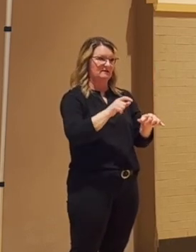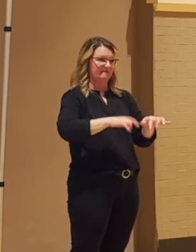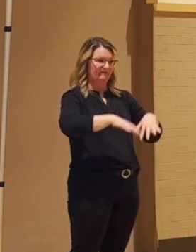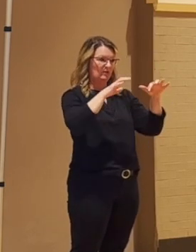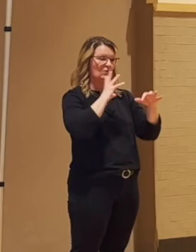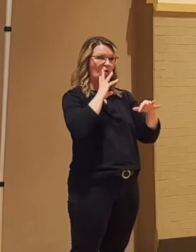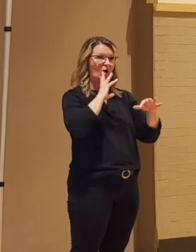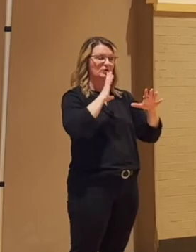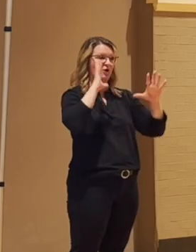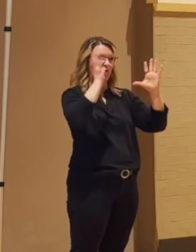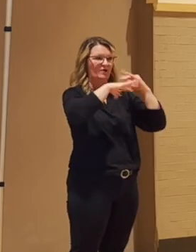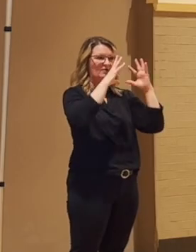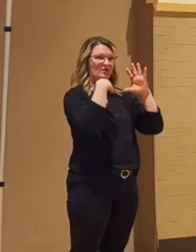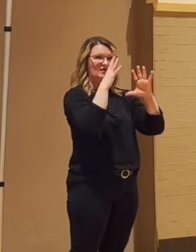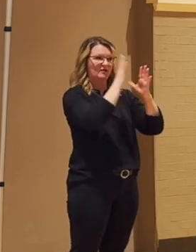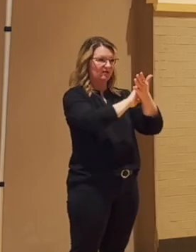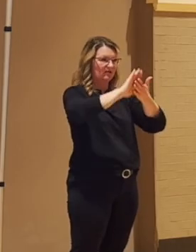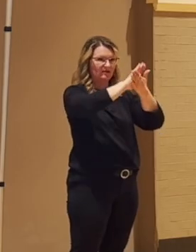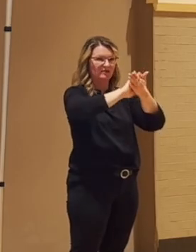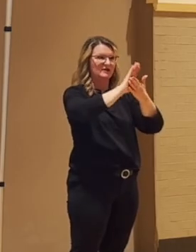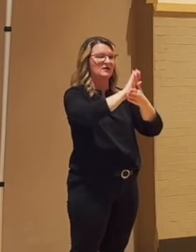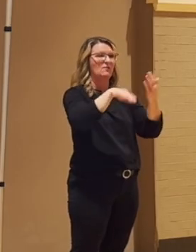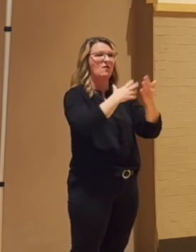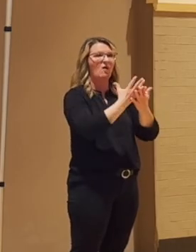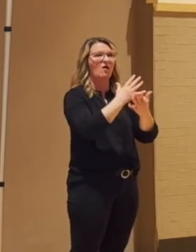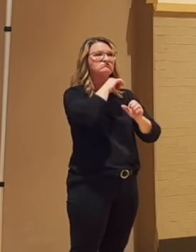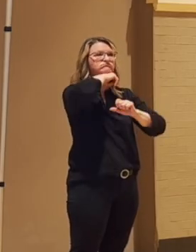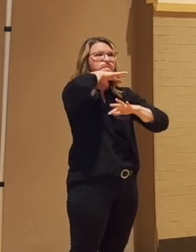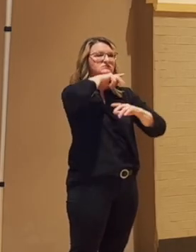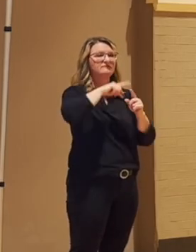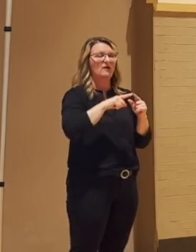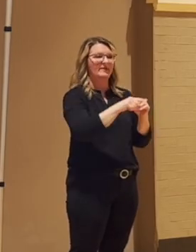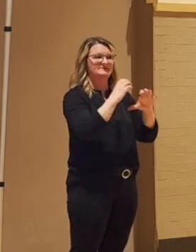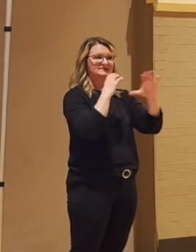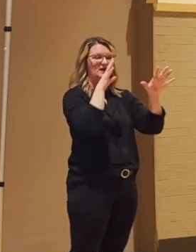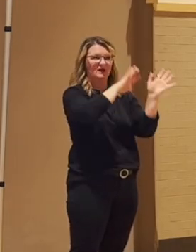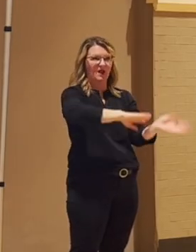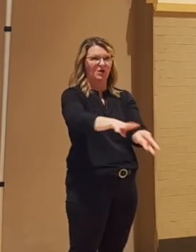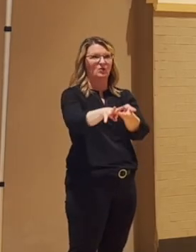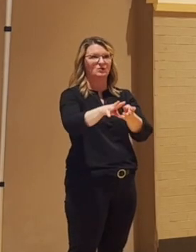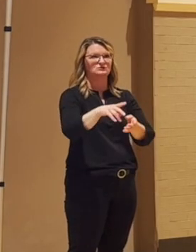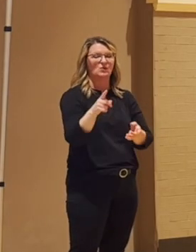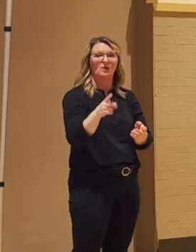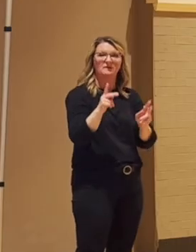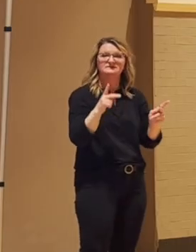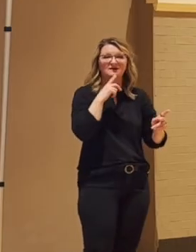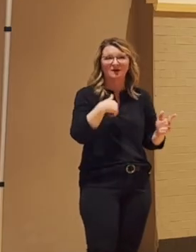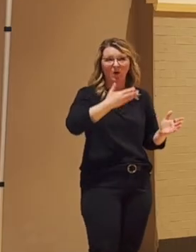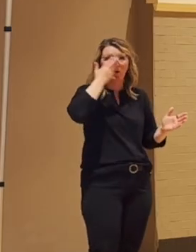and flushes down, cleaning up all the debris in the tank. So when we get asked a lot about the order